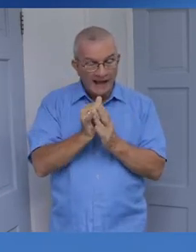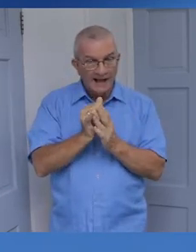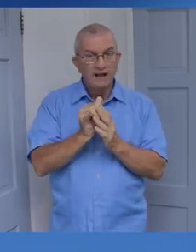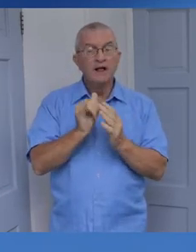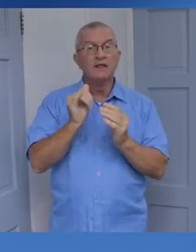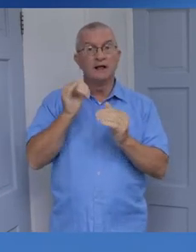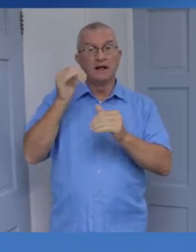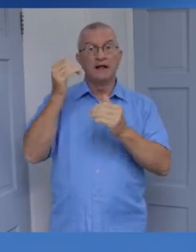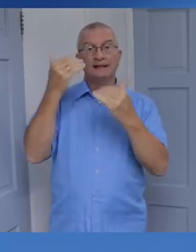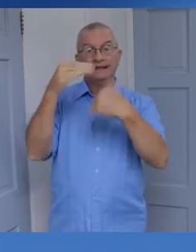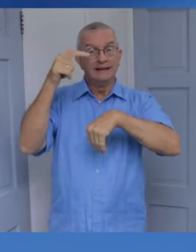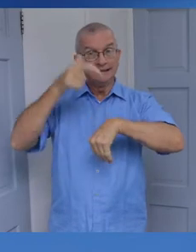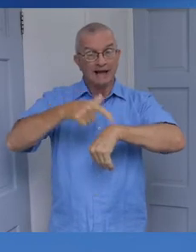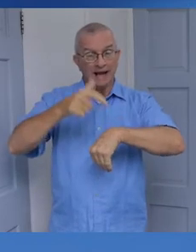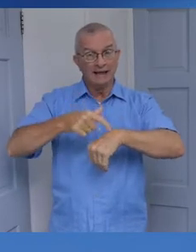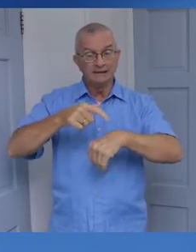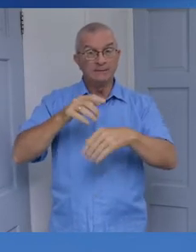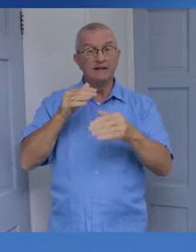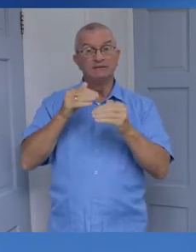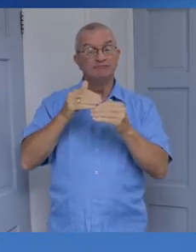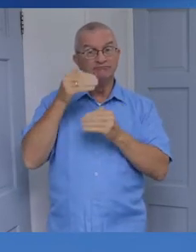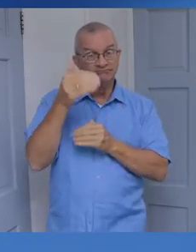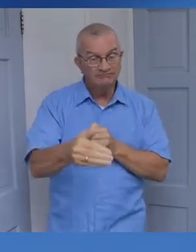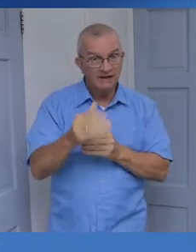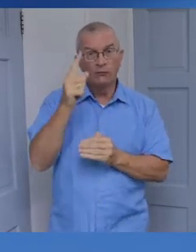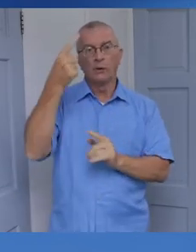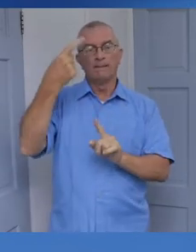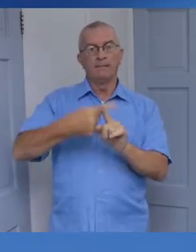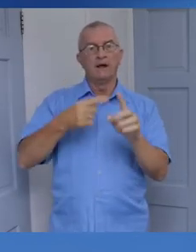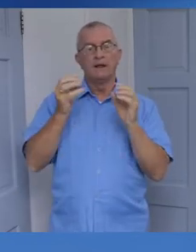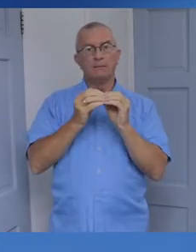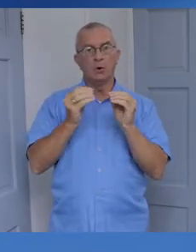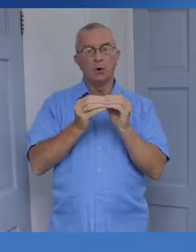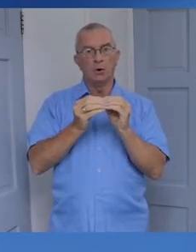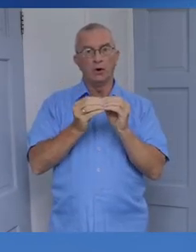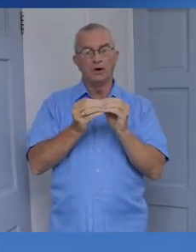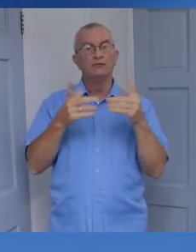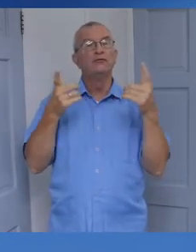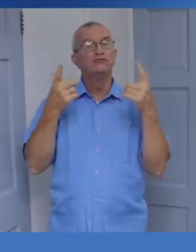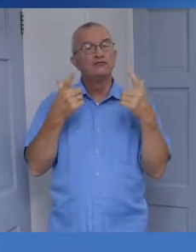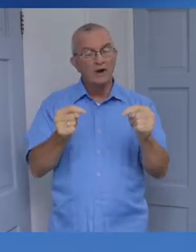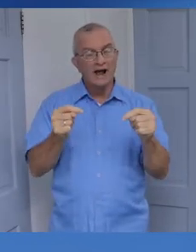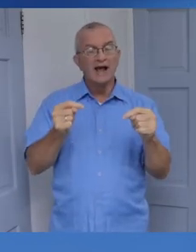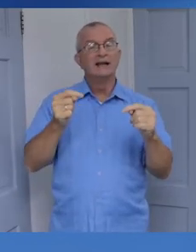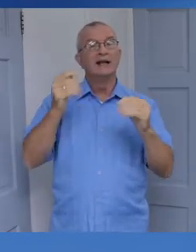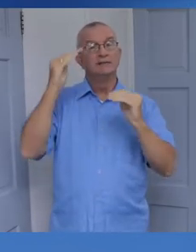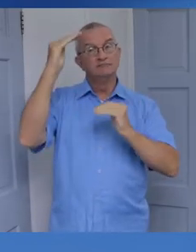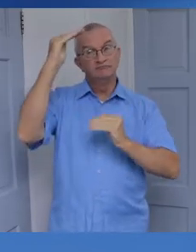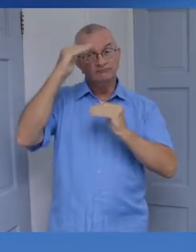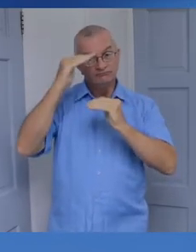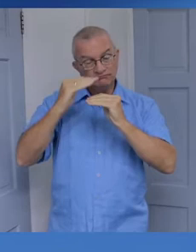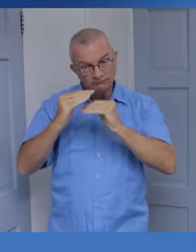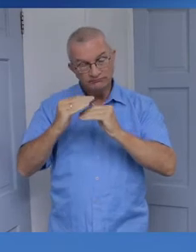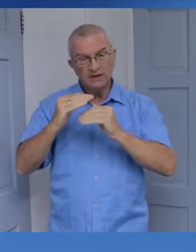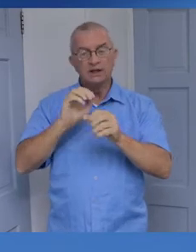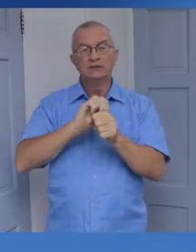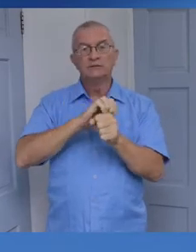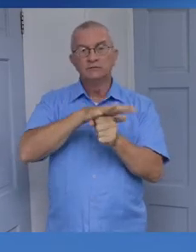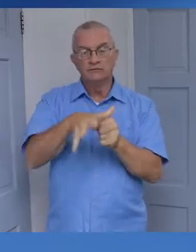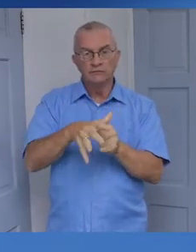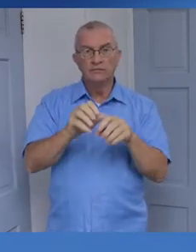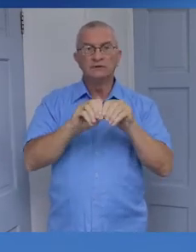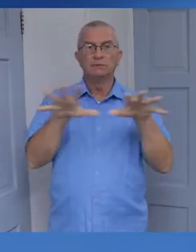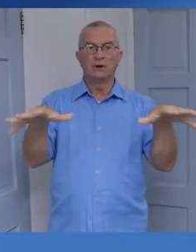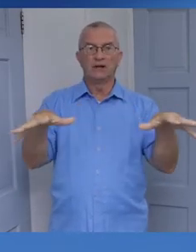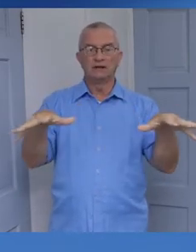month in our efforts to flatten the curve and to contain the spread of the coronavirus disease in our